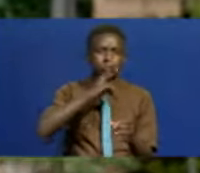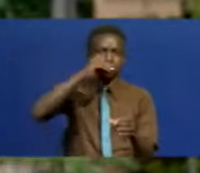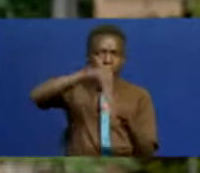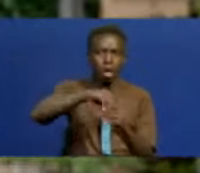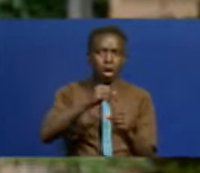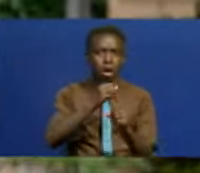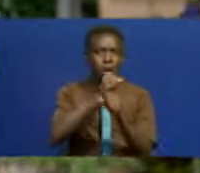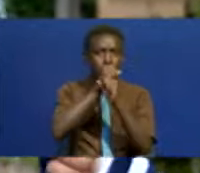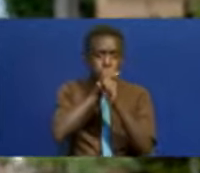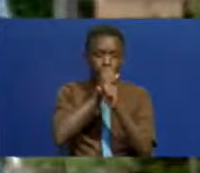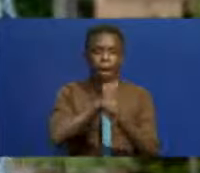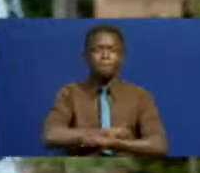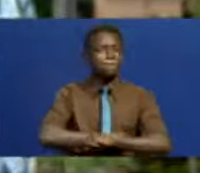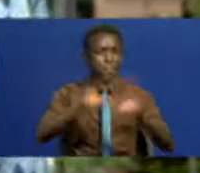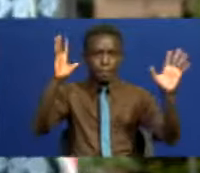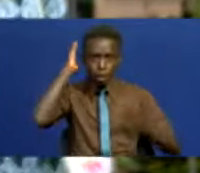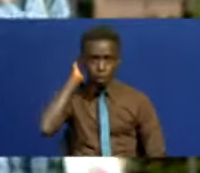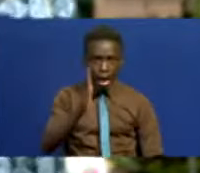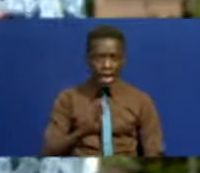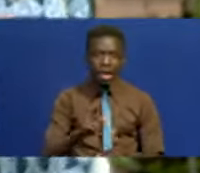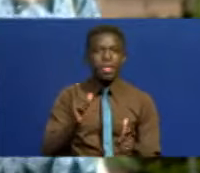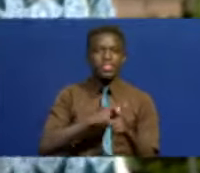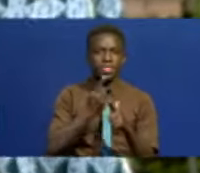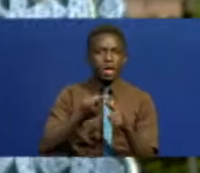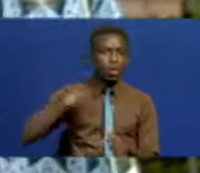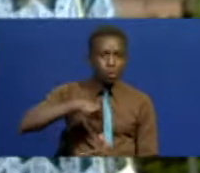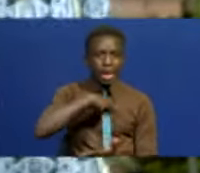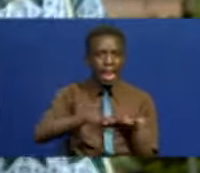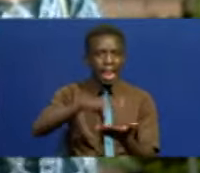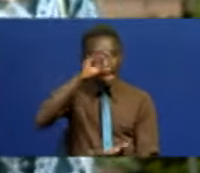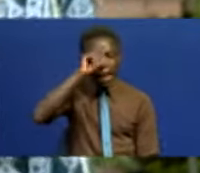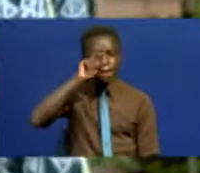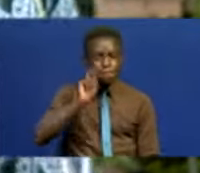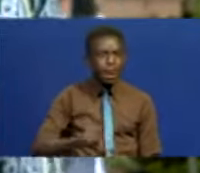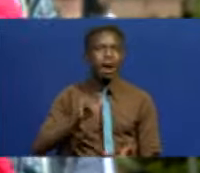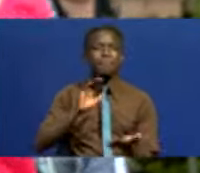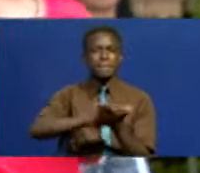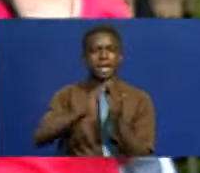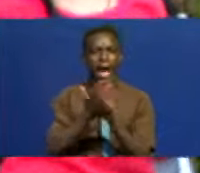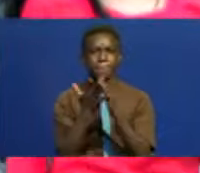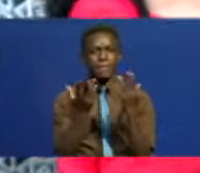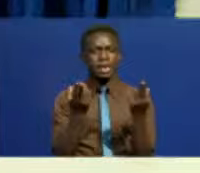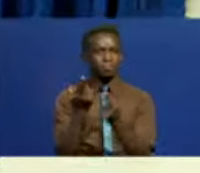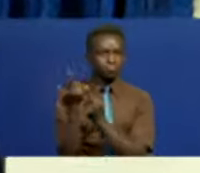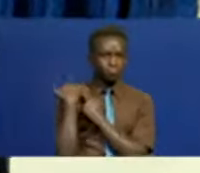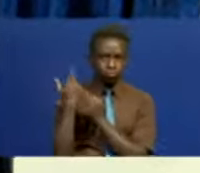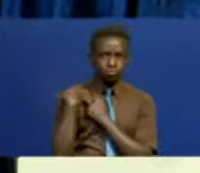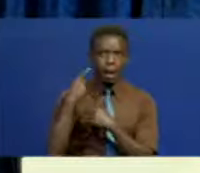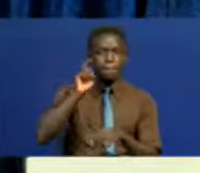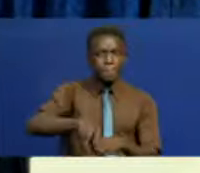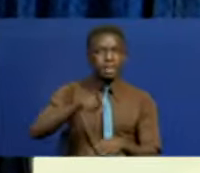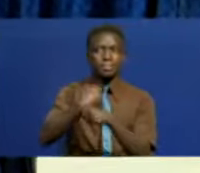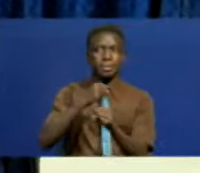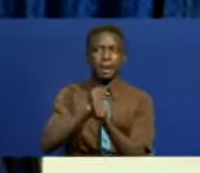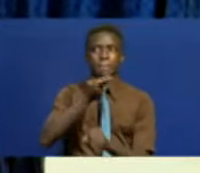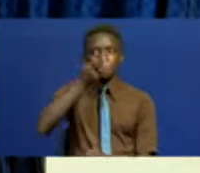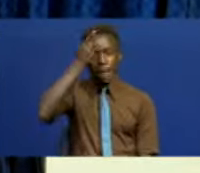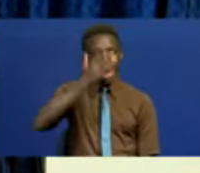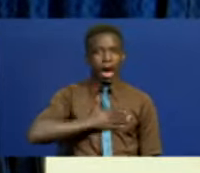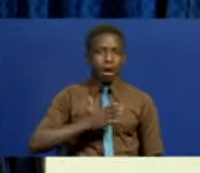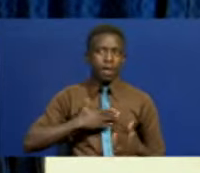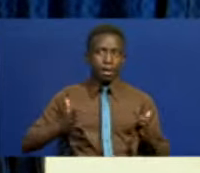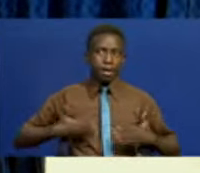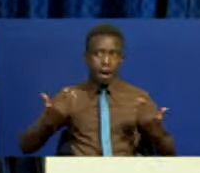it will blow. So we learned that we should be responsible and make our parents happy. Once they complete the